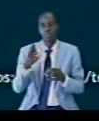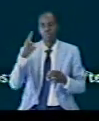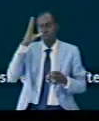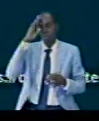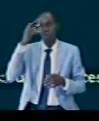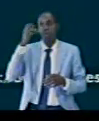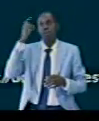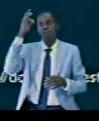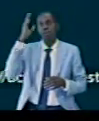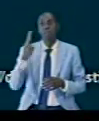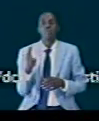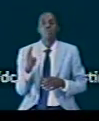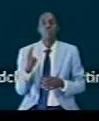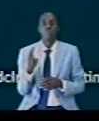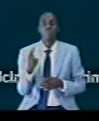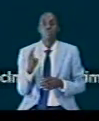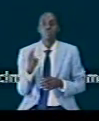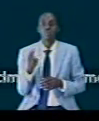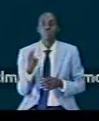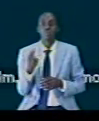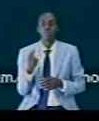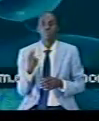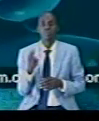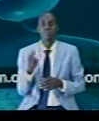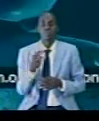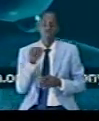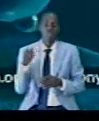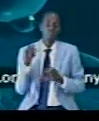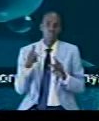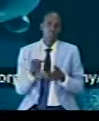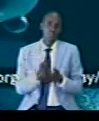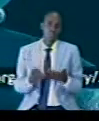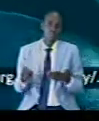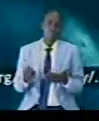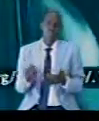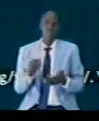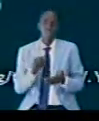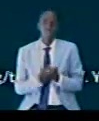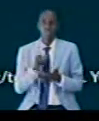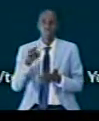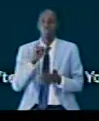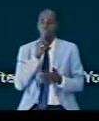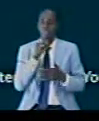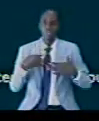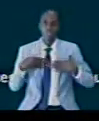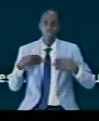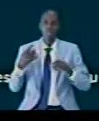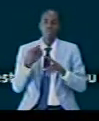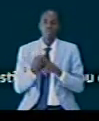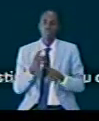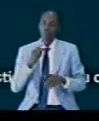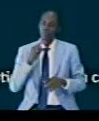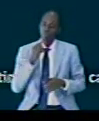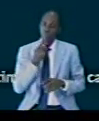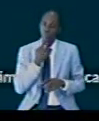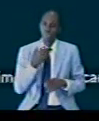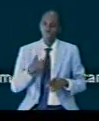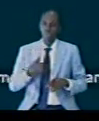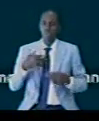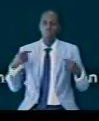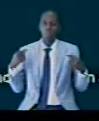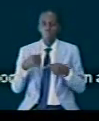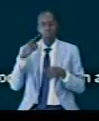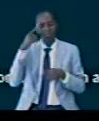God. Akerele Margaret Teller wrote, I am healed from serious breast pain about for some days